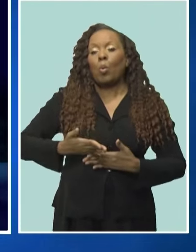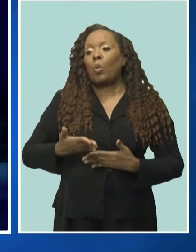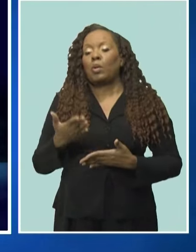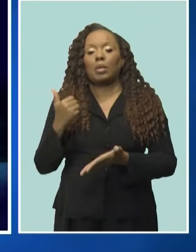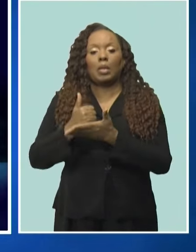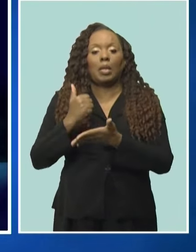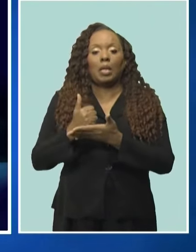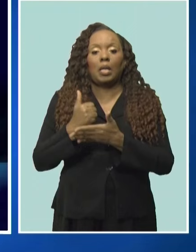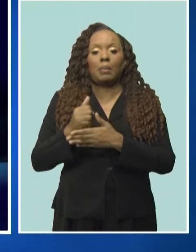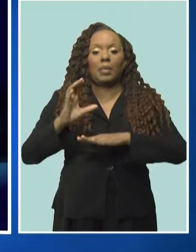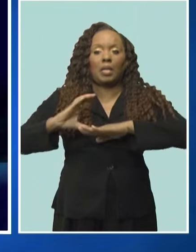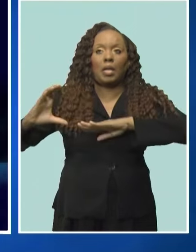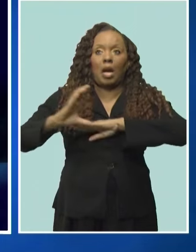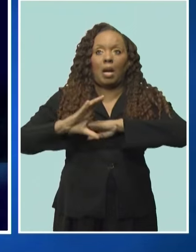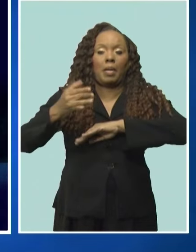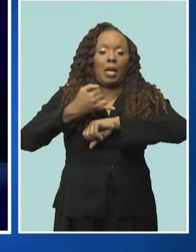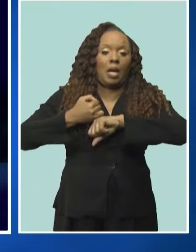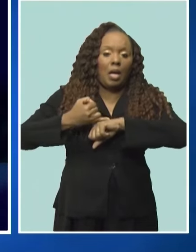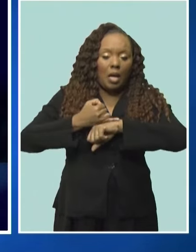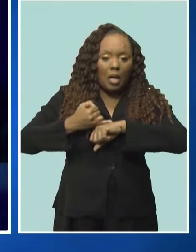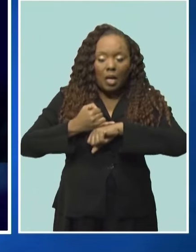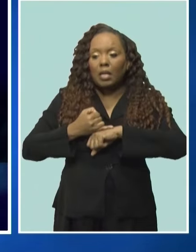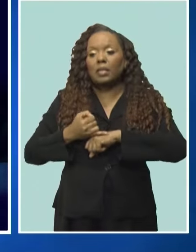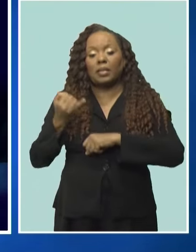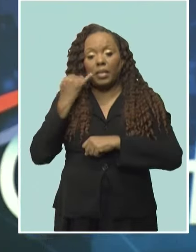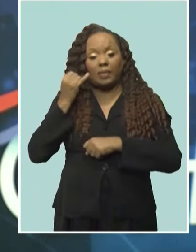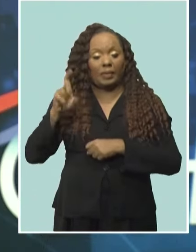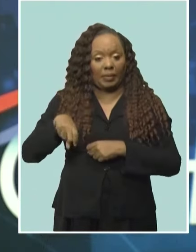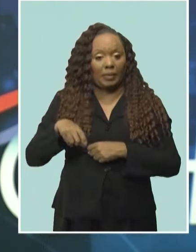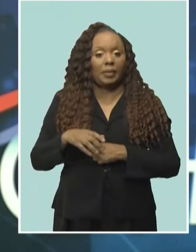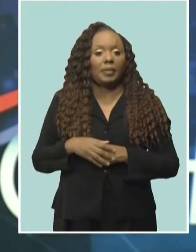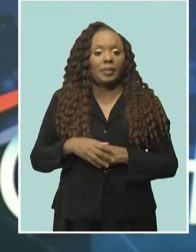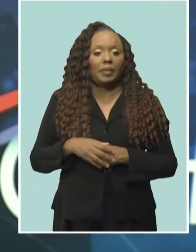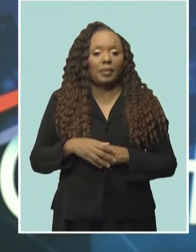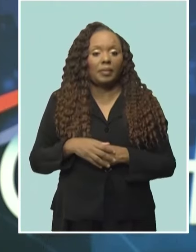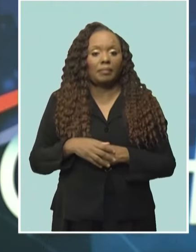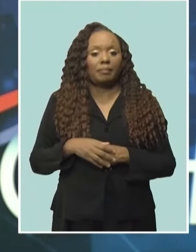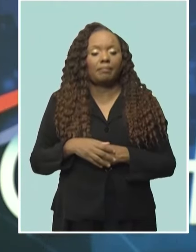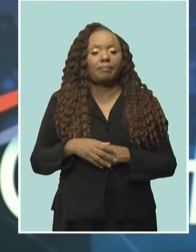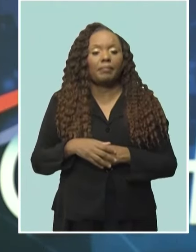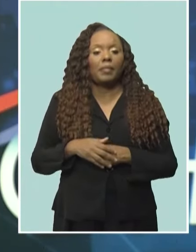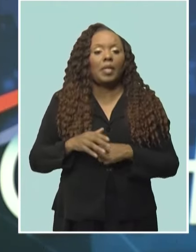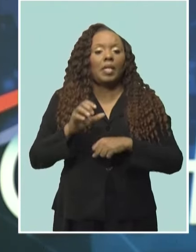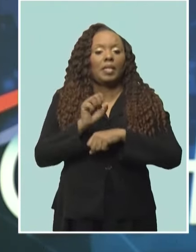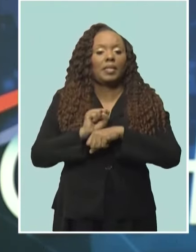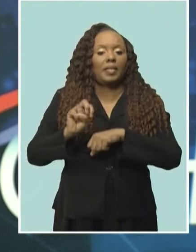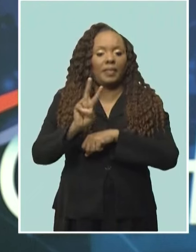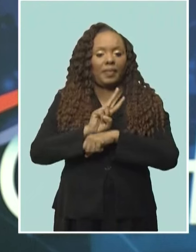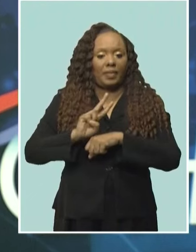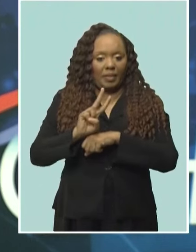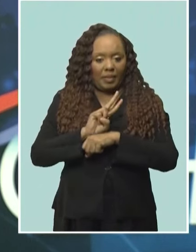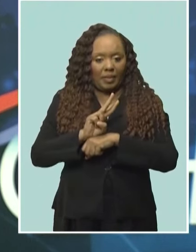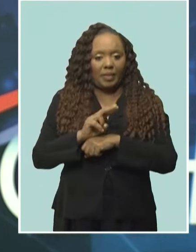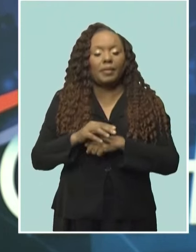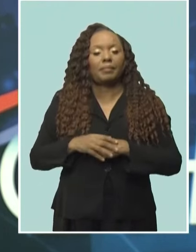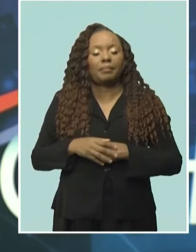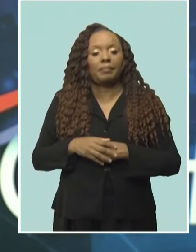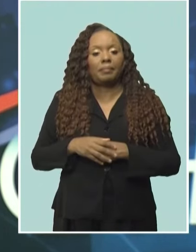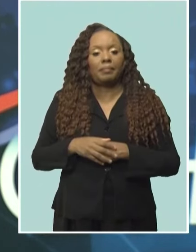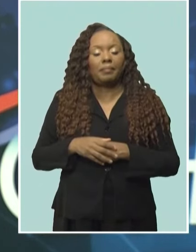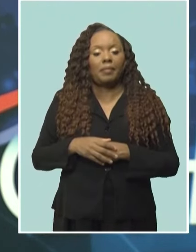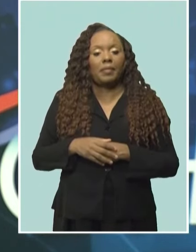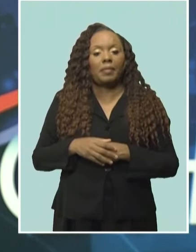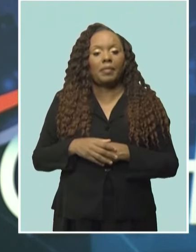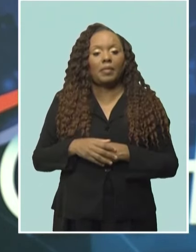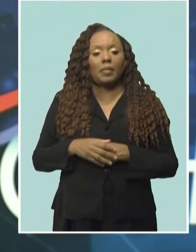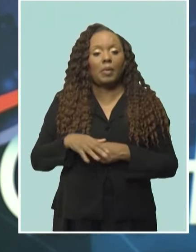of Beryl through Carolet as required. Now to St. Vincent and the Grenadines, where Hurricane Beryl has left over